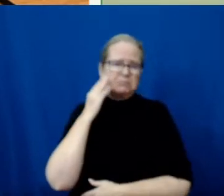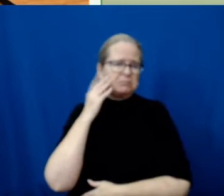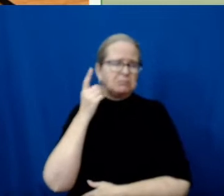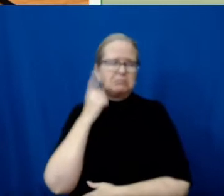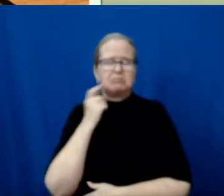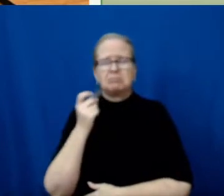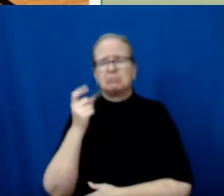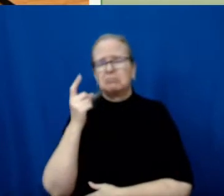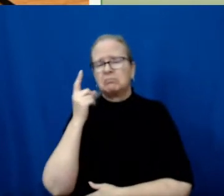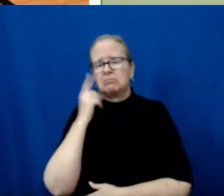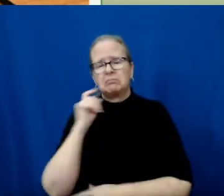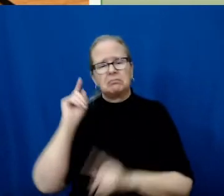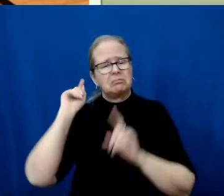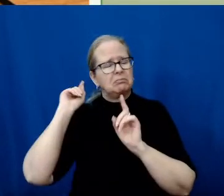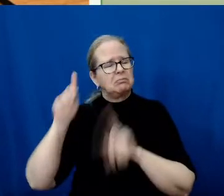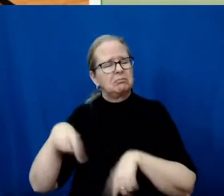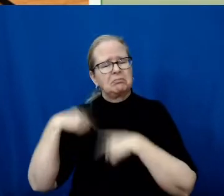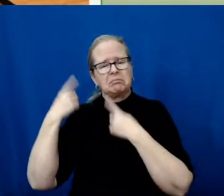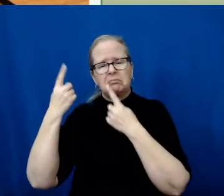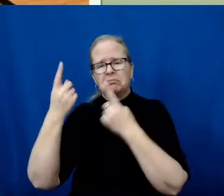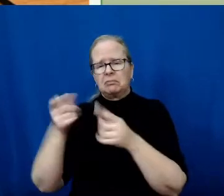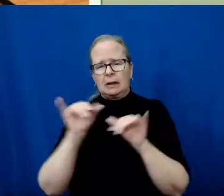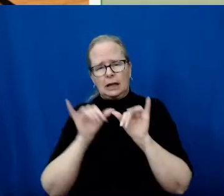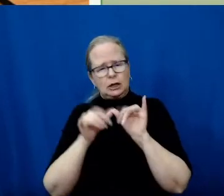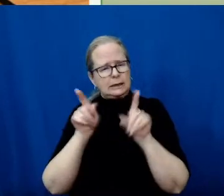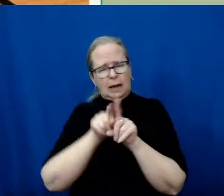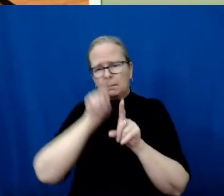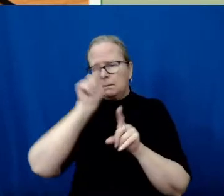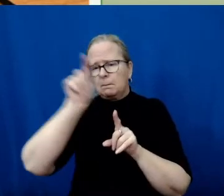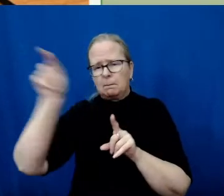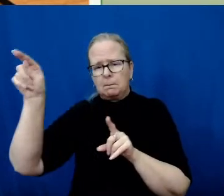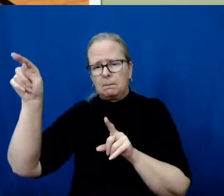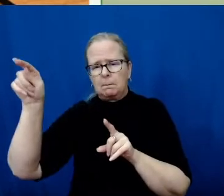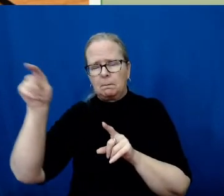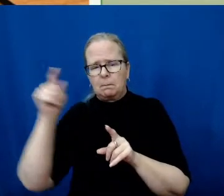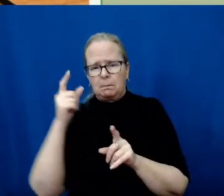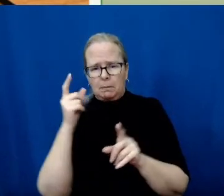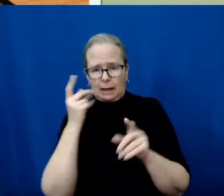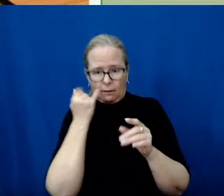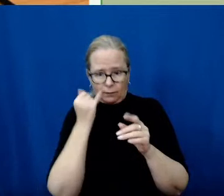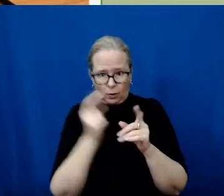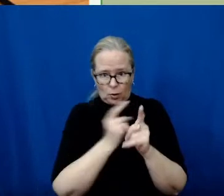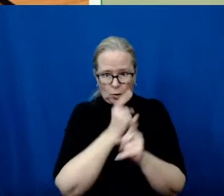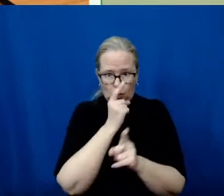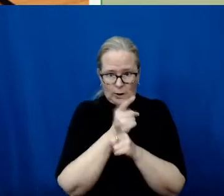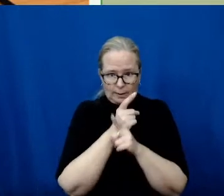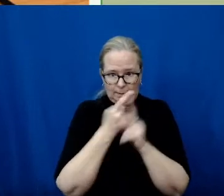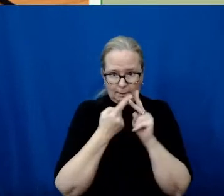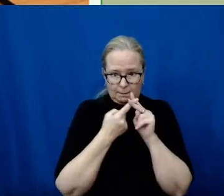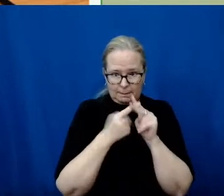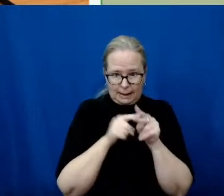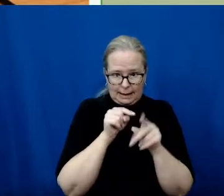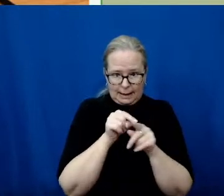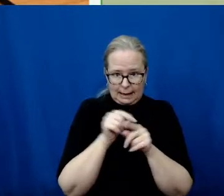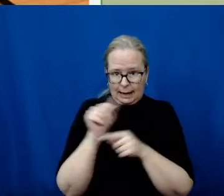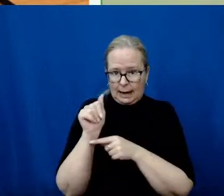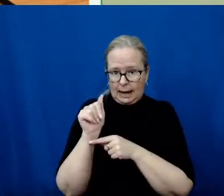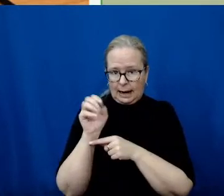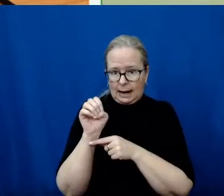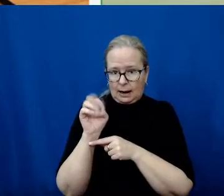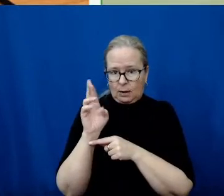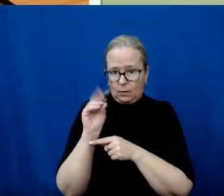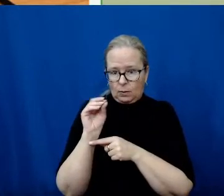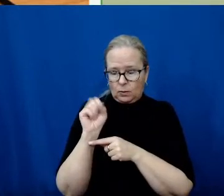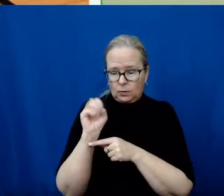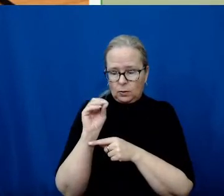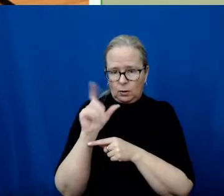the people that got it right at the beginning is the people that understood aerosol transmission and the need to have high quality masks and make sure that they fit well. And those are